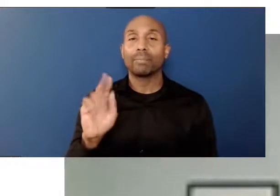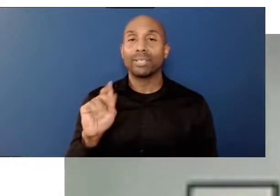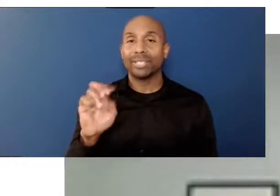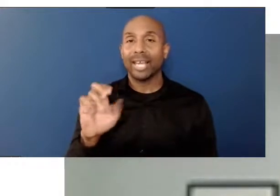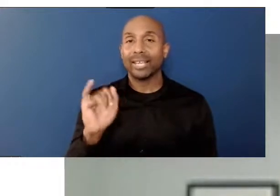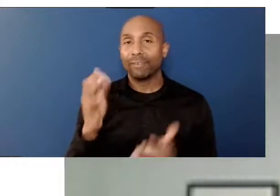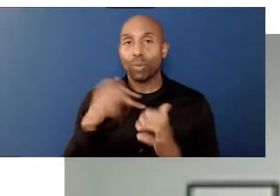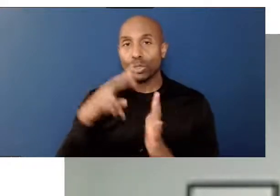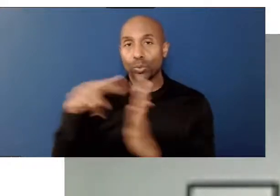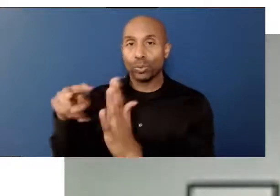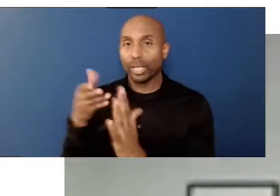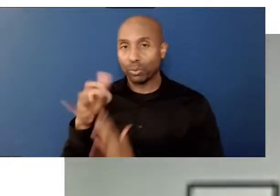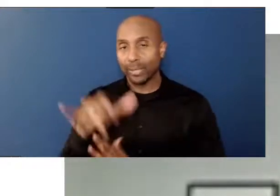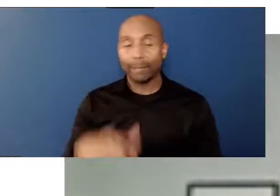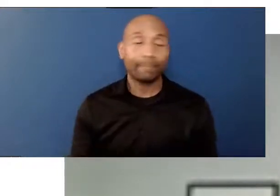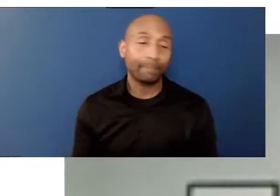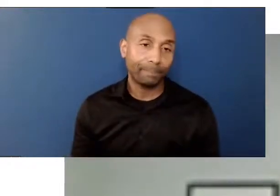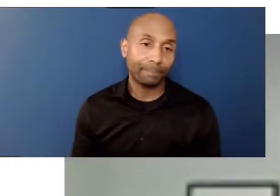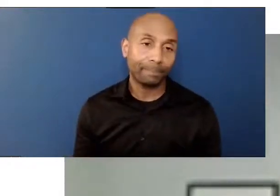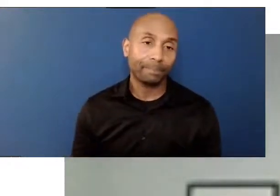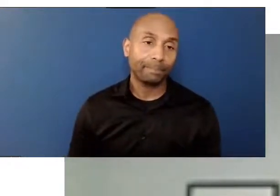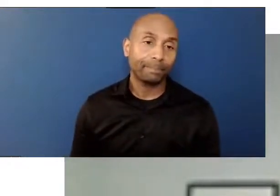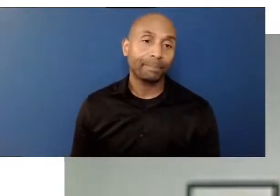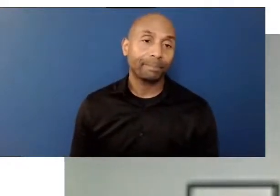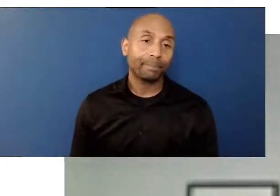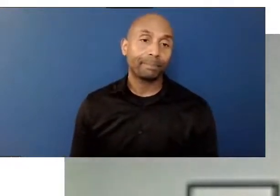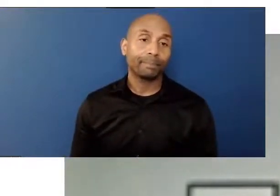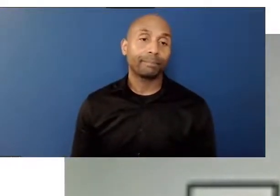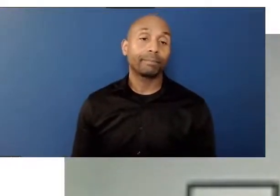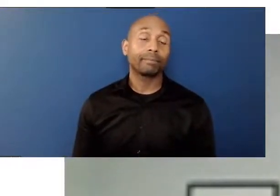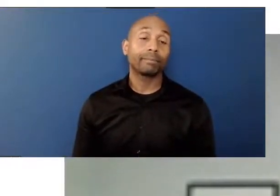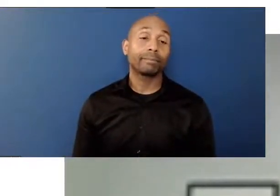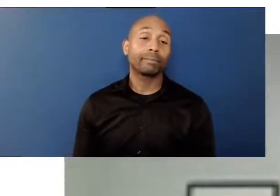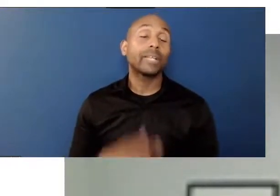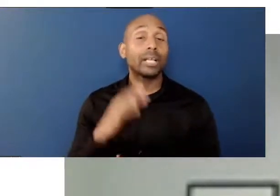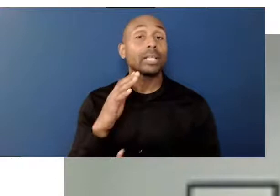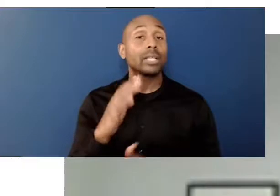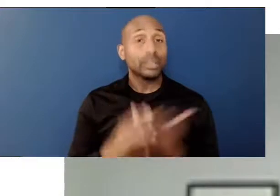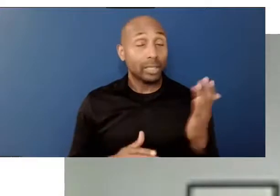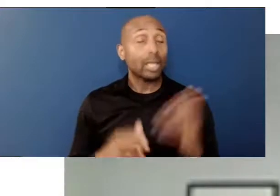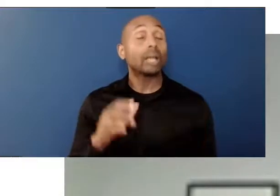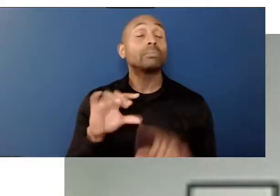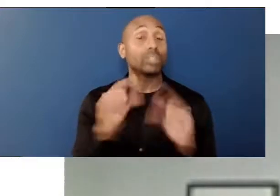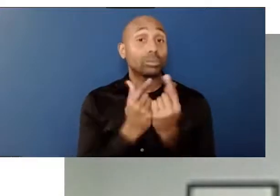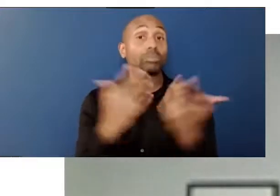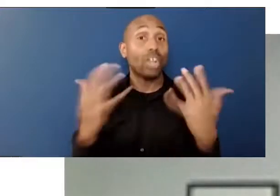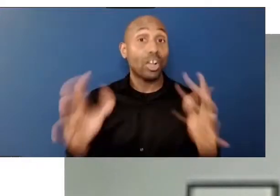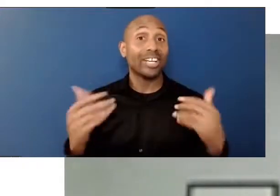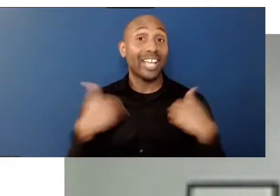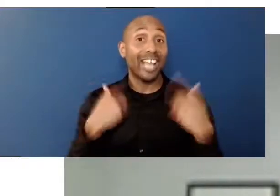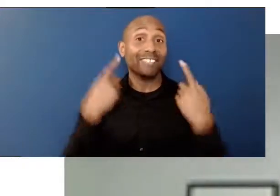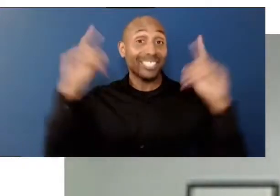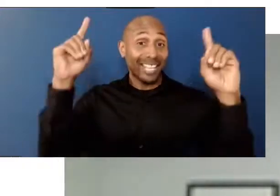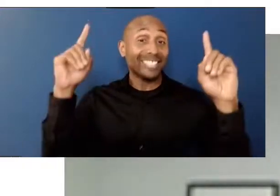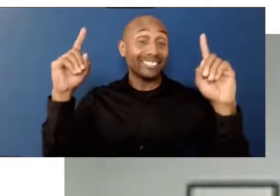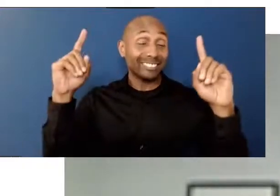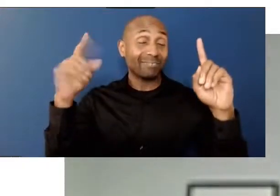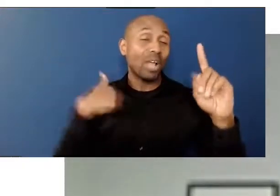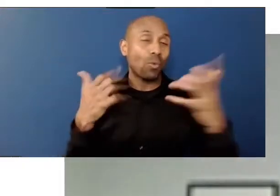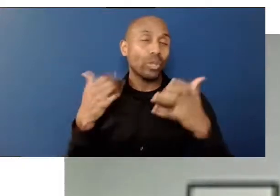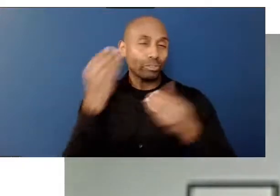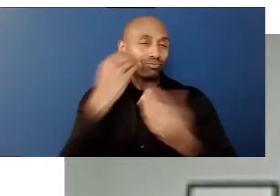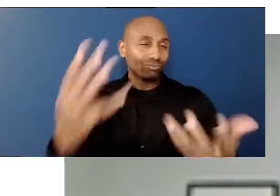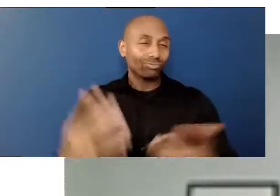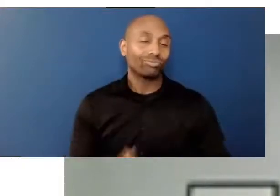And so I wanted to share a few of the successes of some of the prescribed public sector bodies as well. So